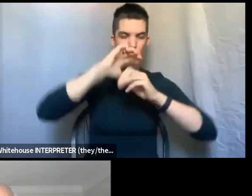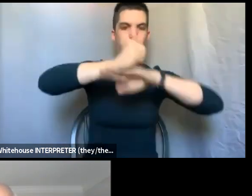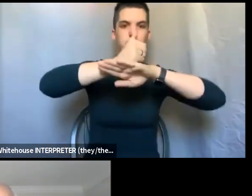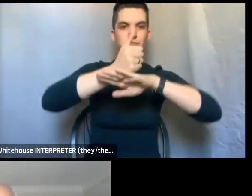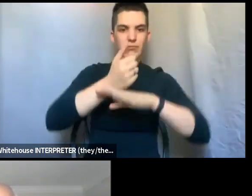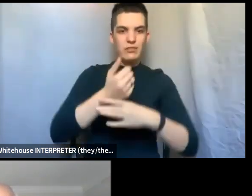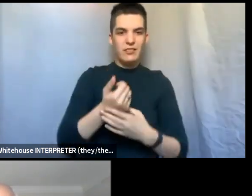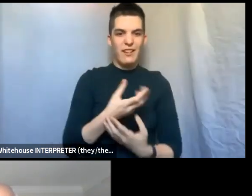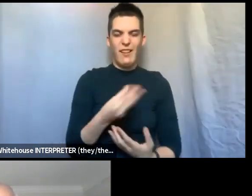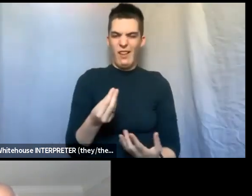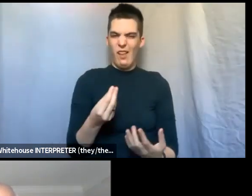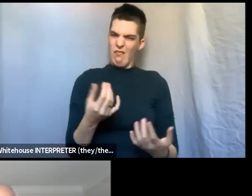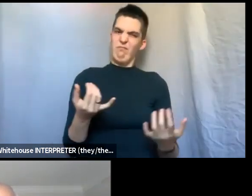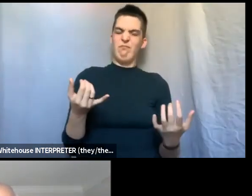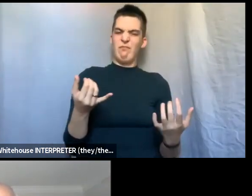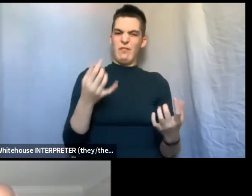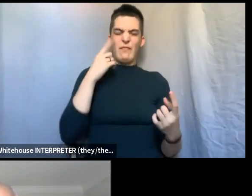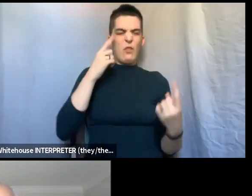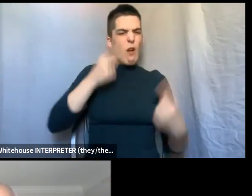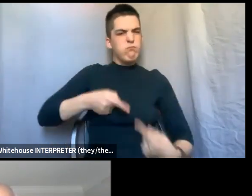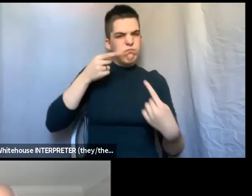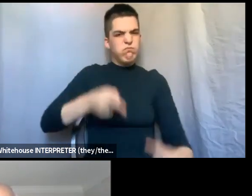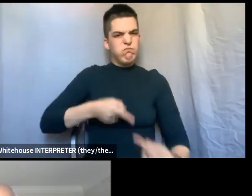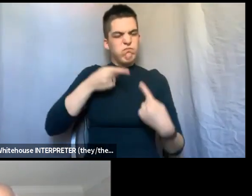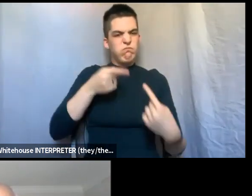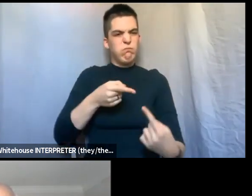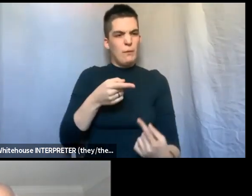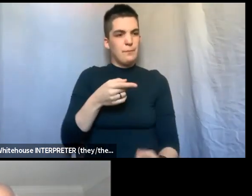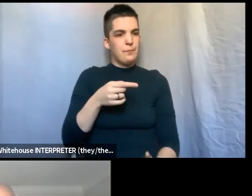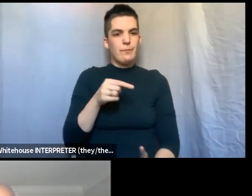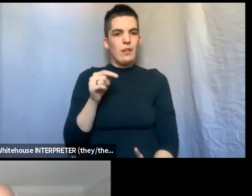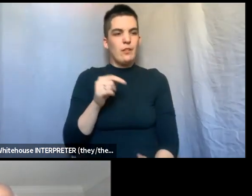and triumph, read a biography of Molière.